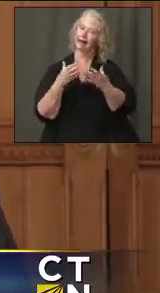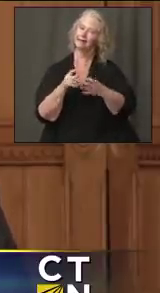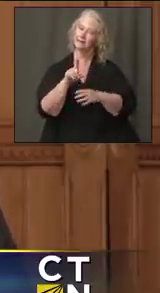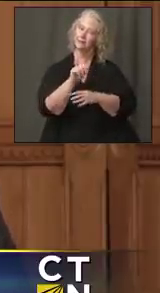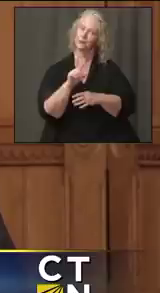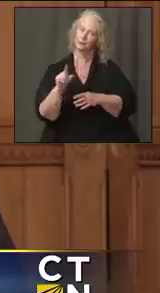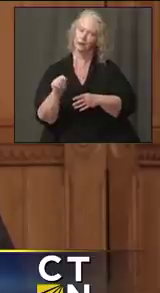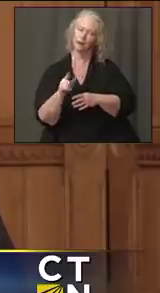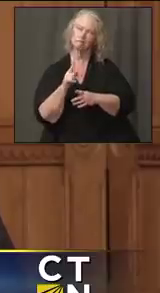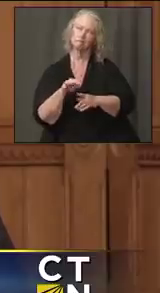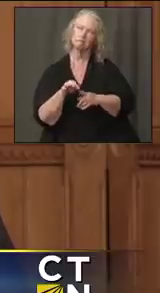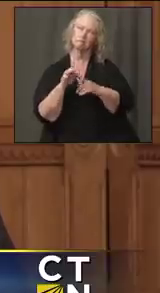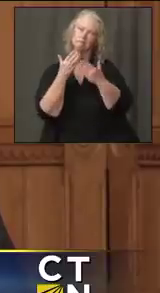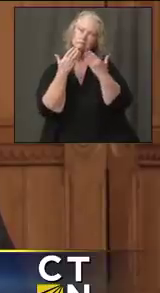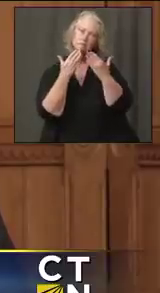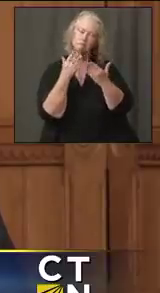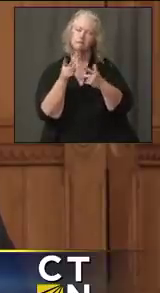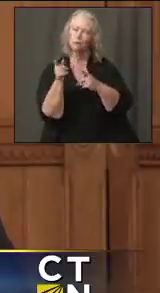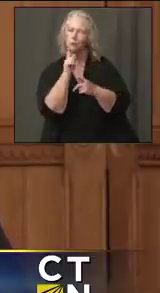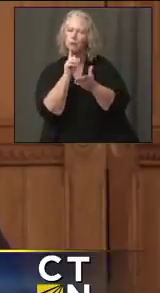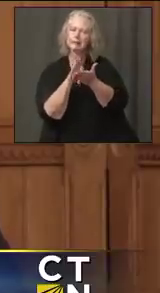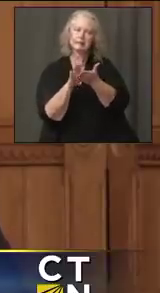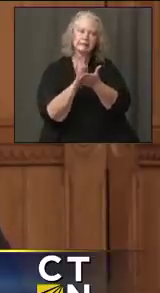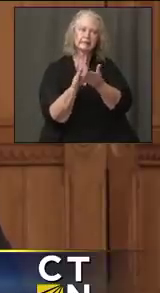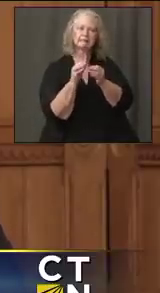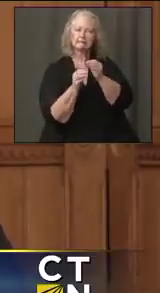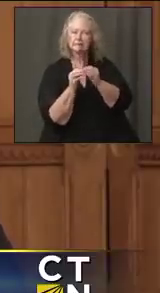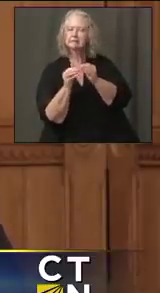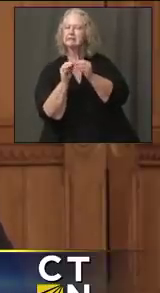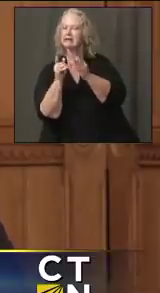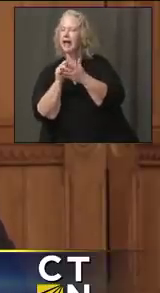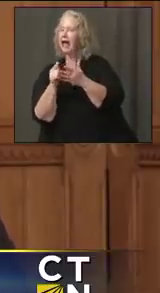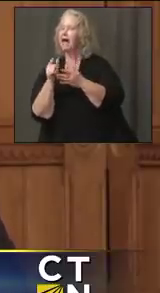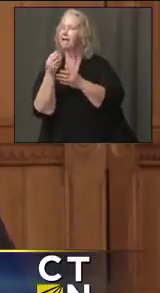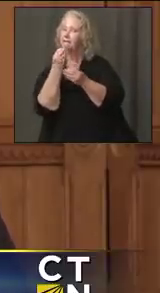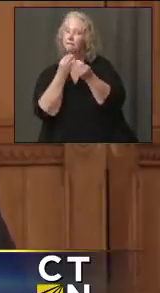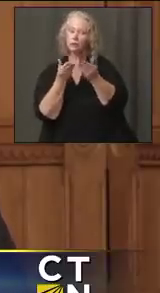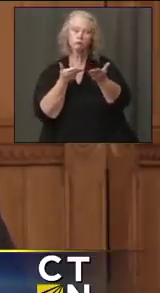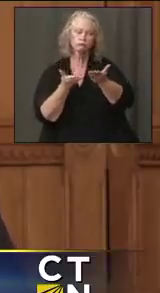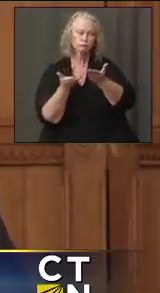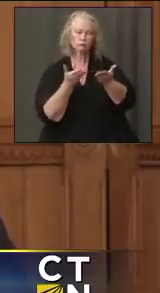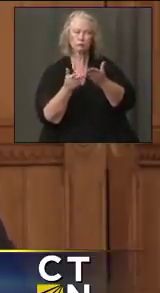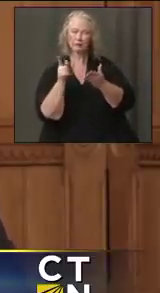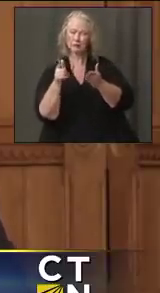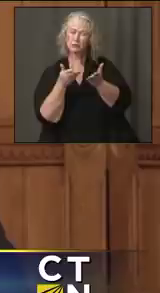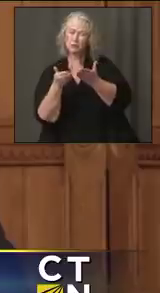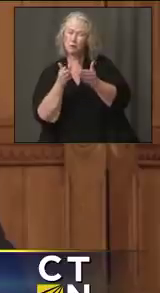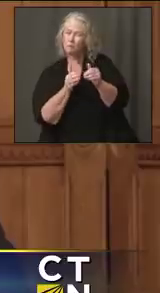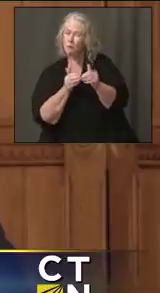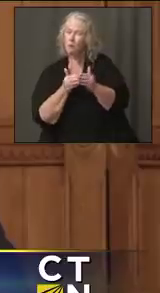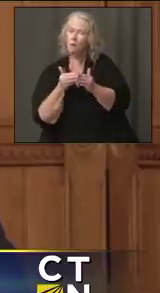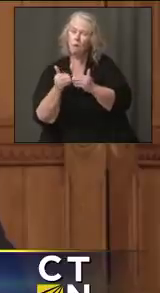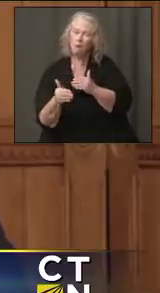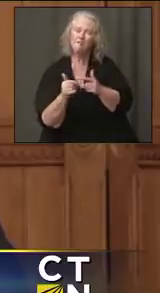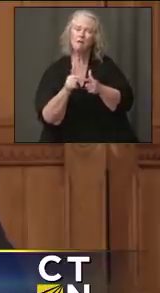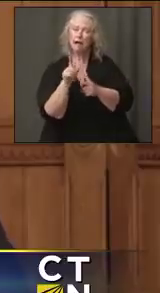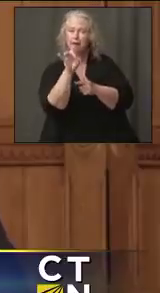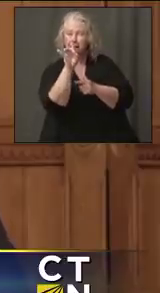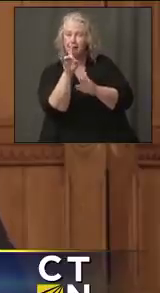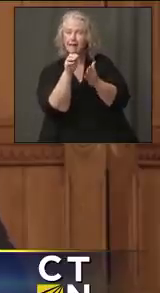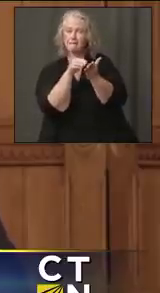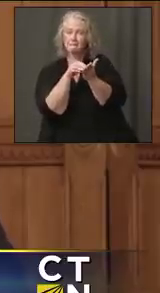to the custodians and facilities crew, as well as the food service and cafeteria staff who served over 8 million meals over the last 3